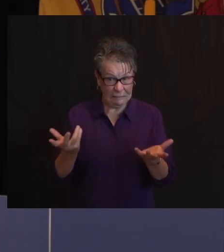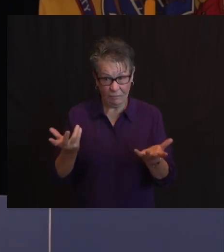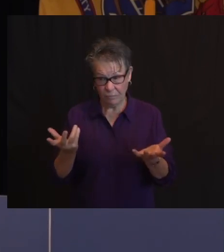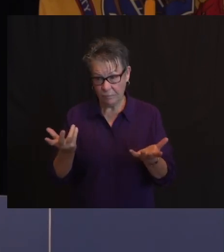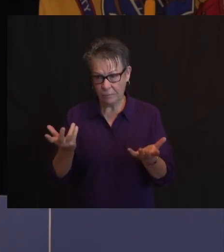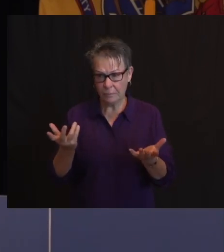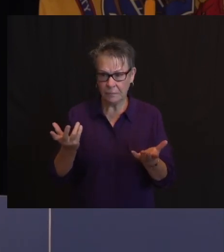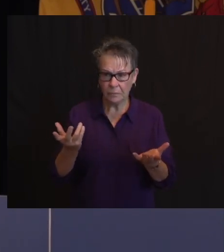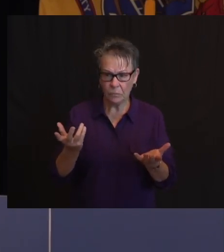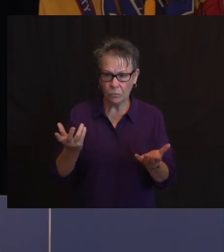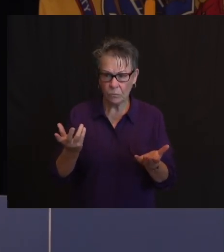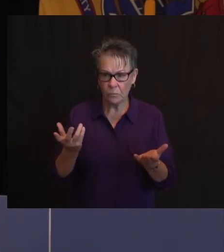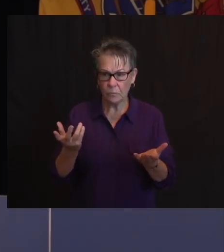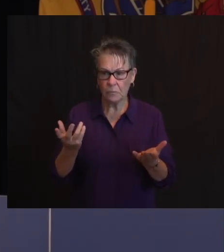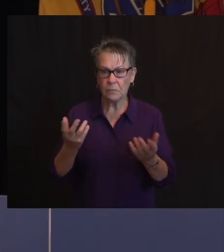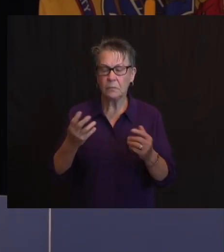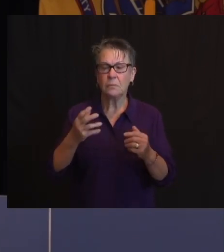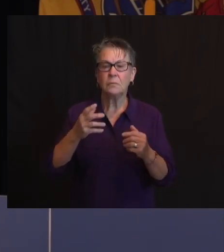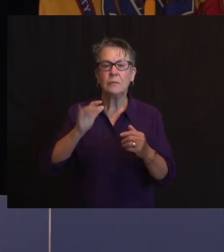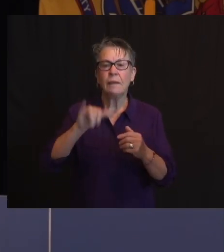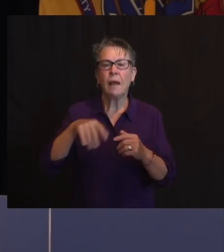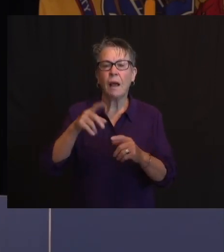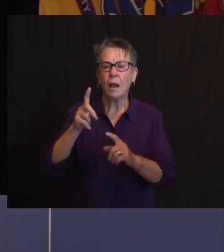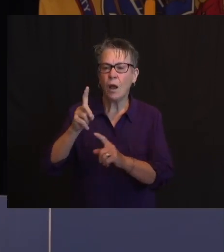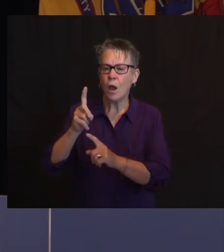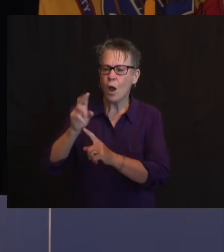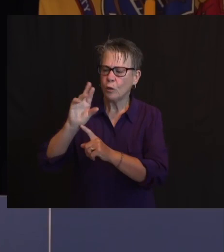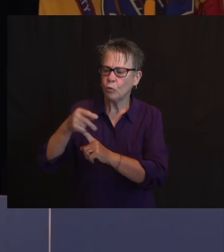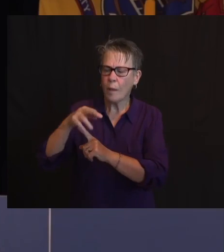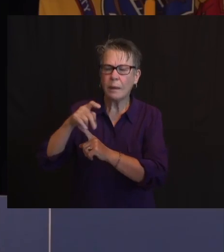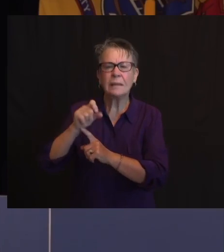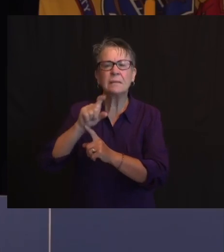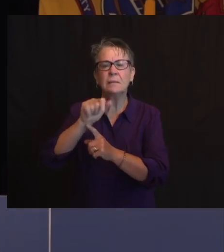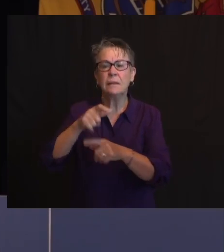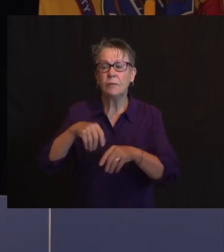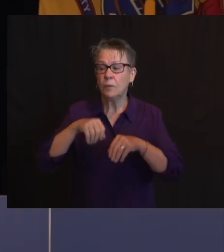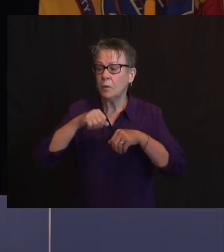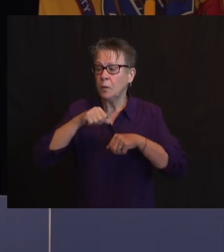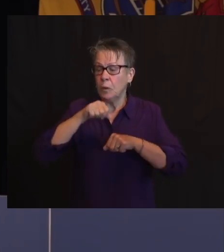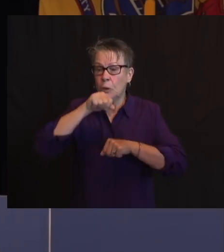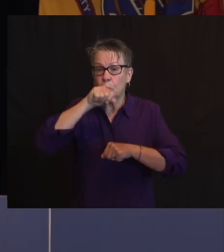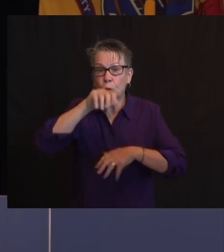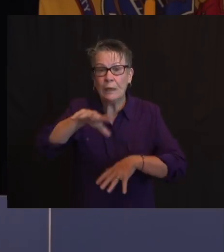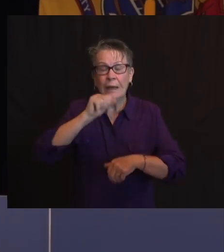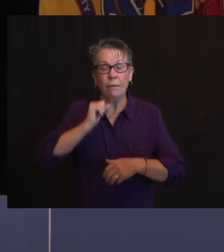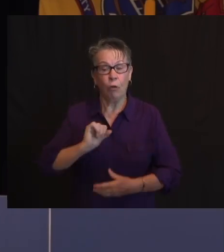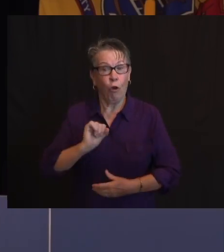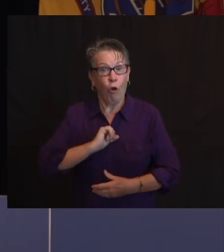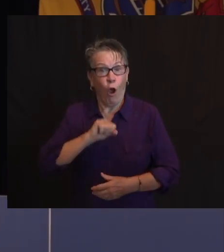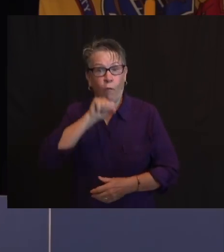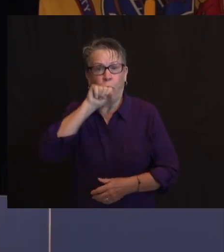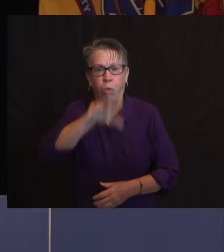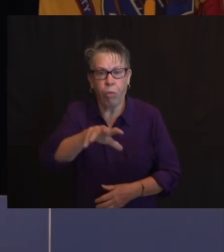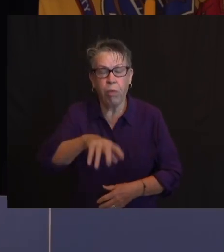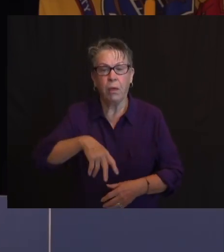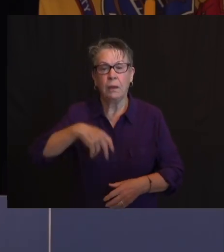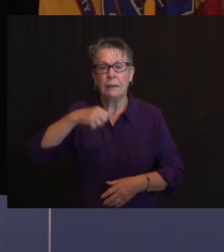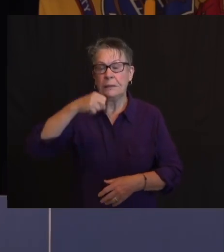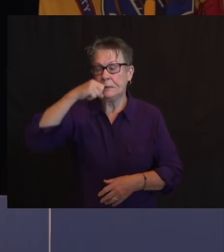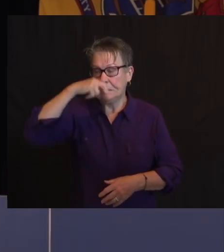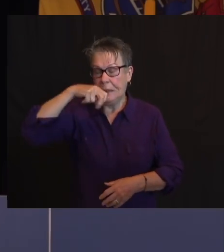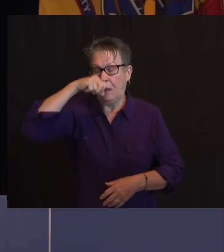tend to come out when you cough, when you sneeze. They don't travel very far. They fall to the ground quickly. That's why we talk about 6 feet distance and so